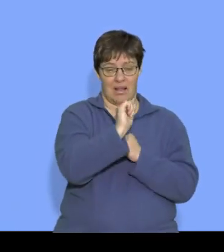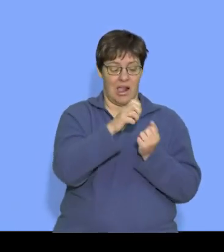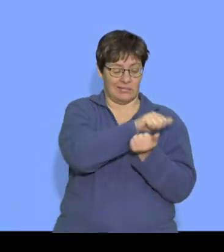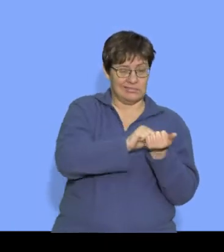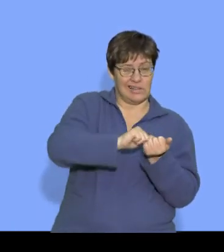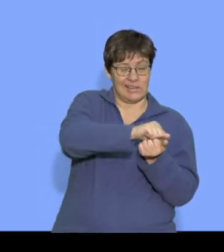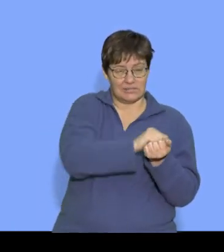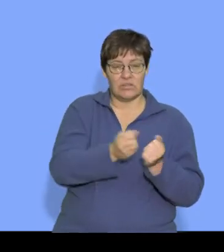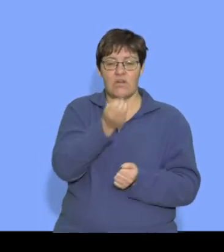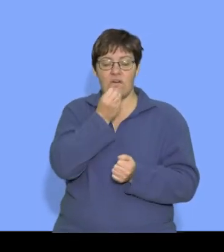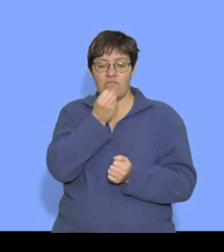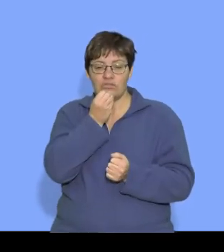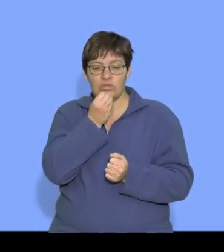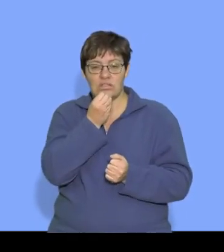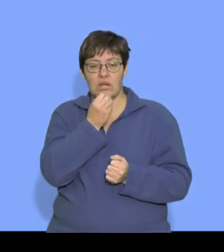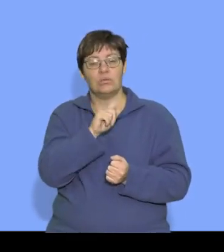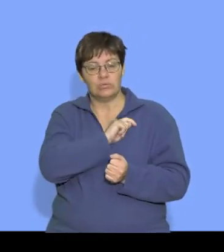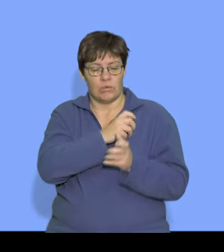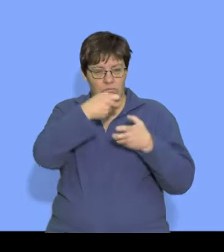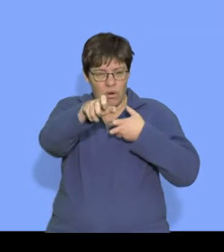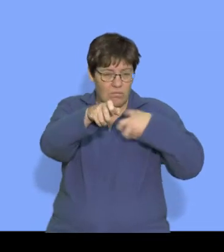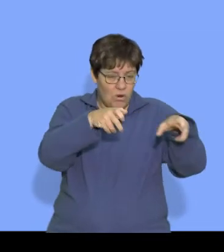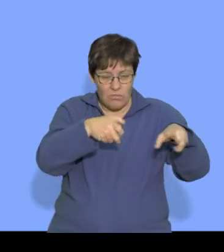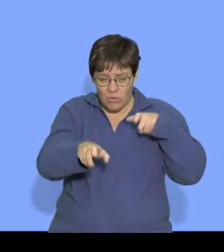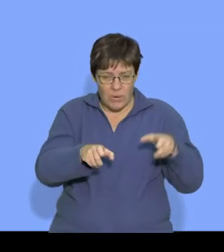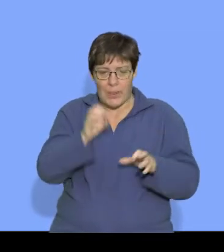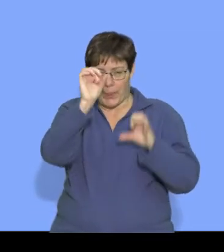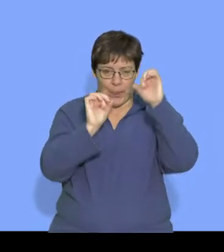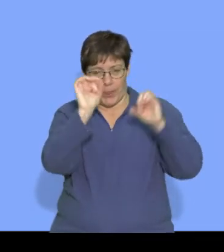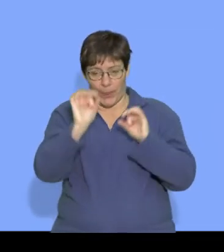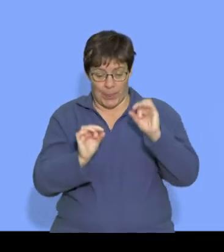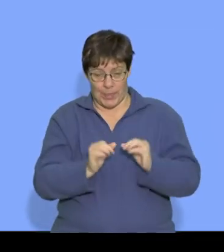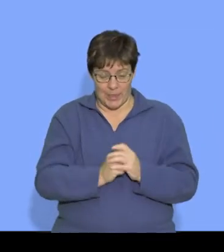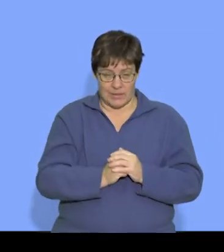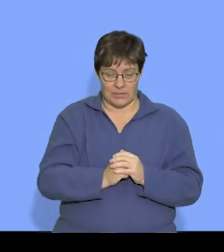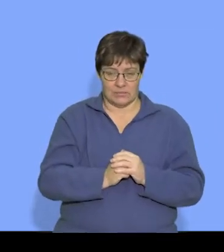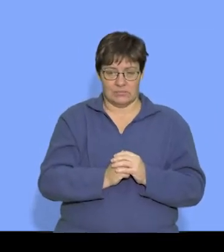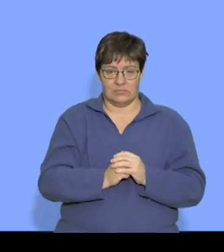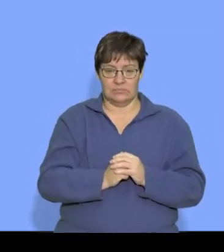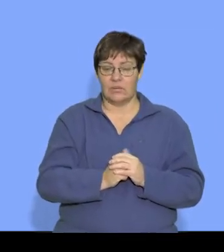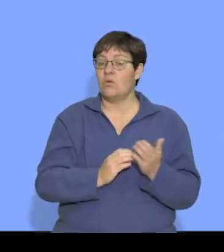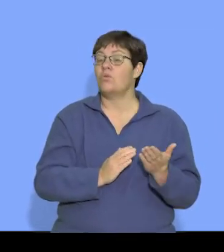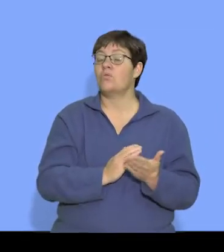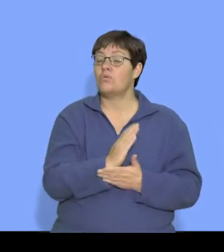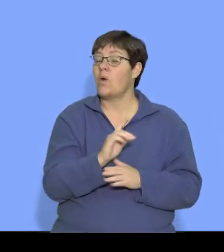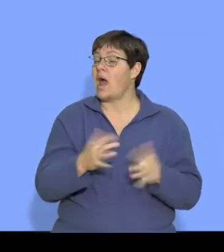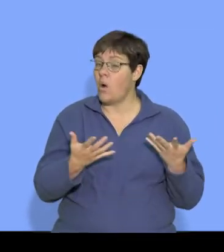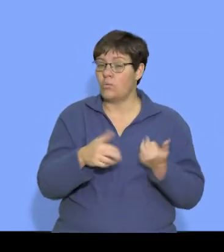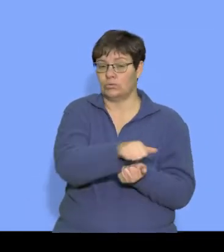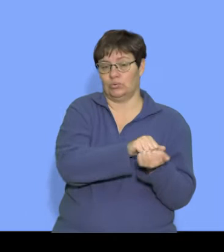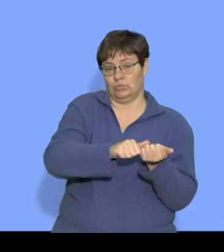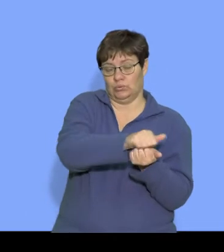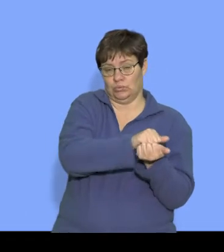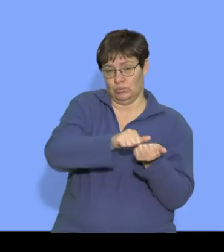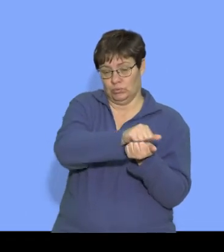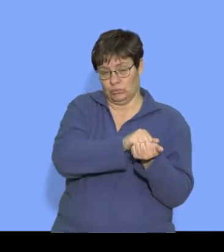the mechanical digestion process, food is physically broken down into smaller fragments by